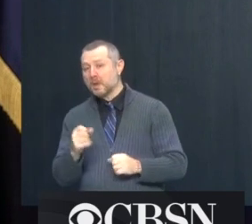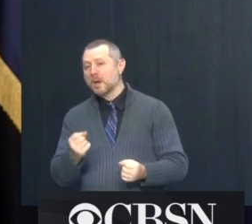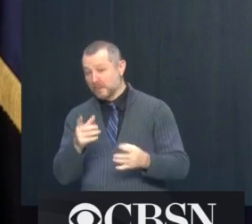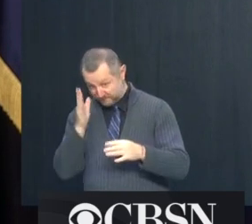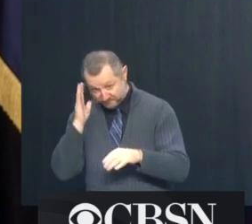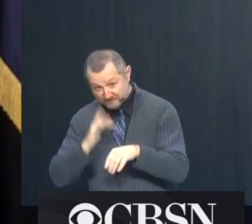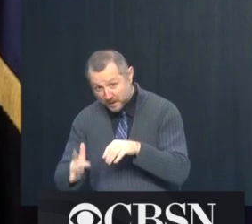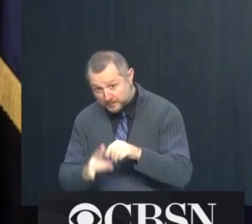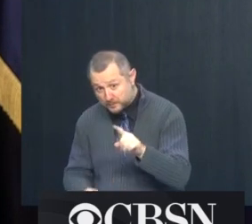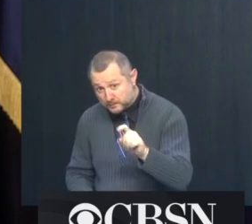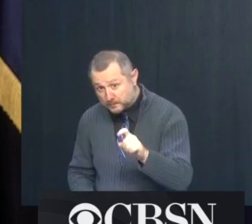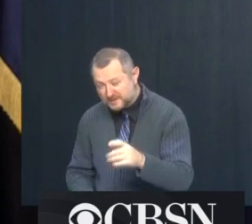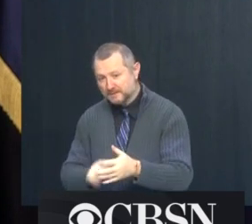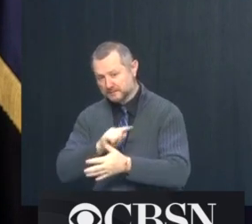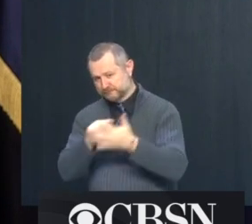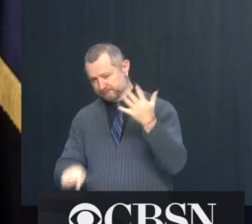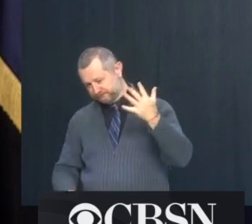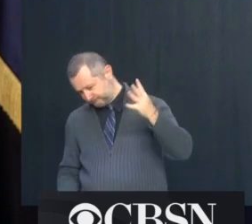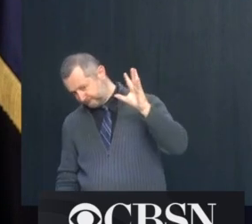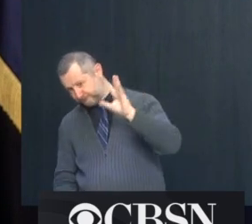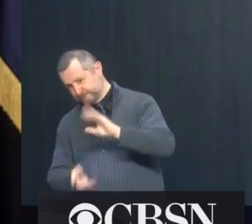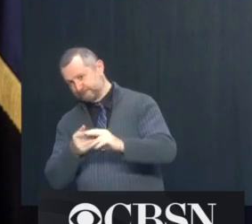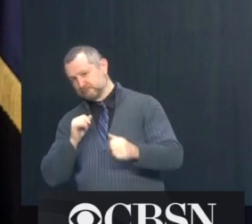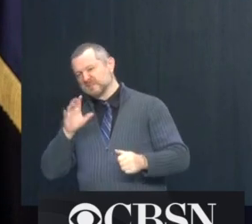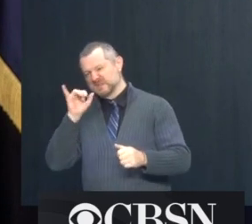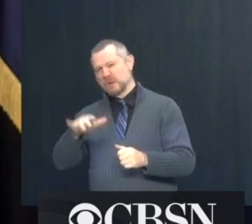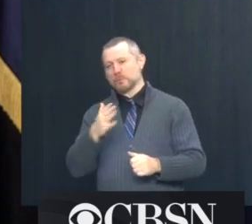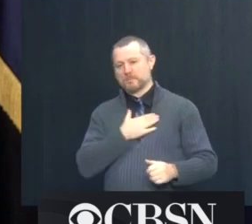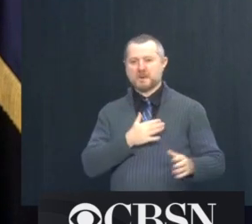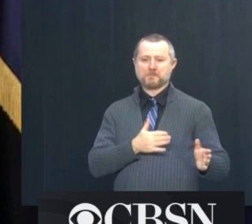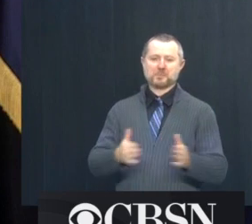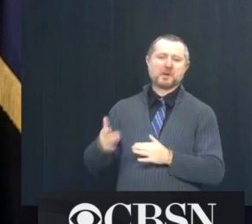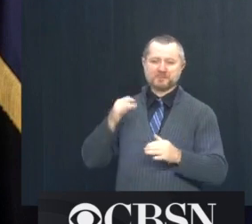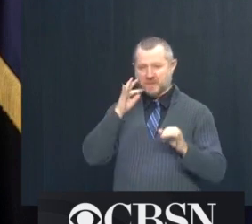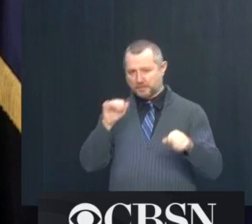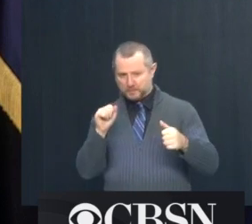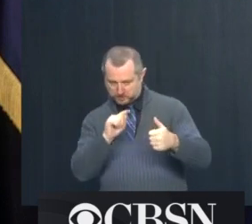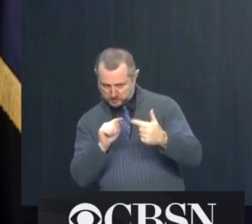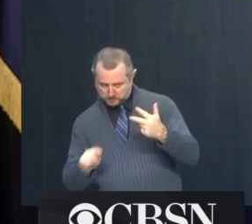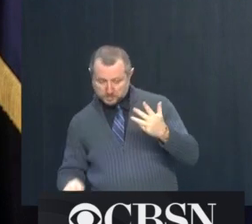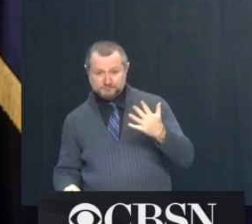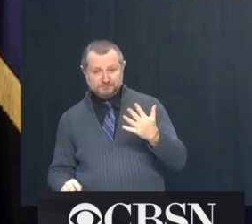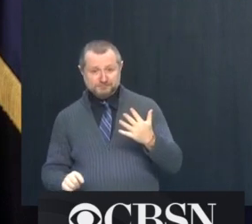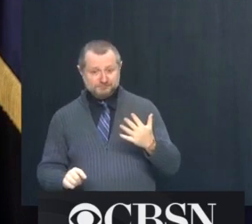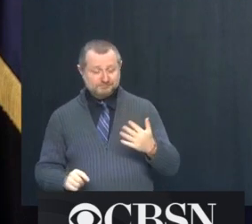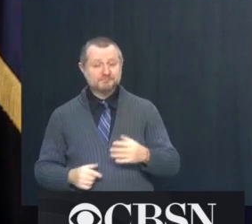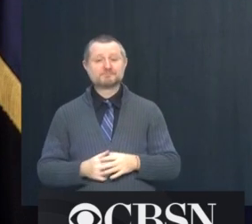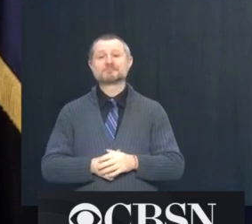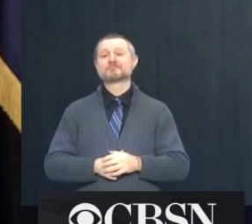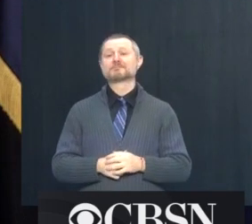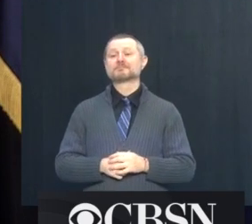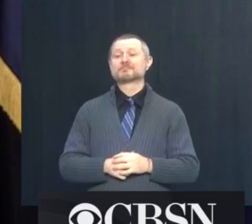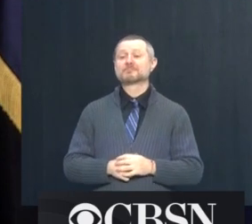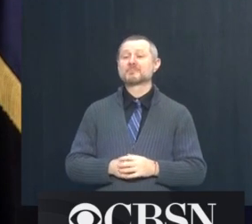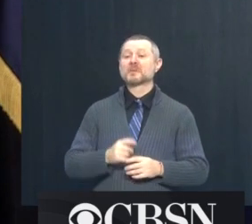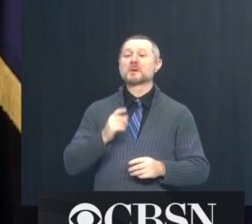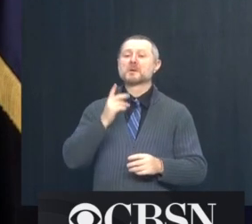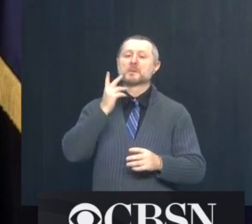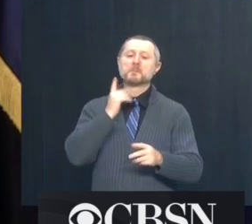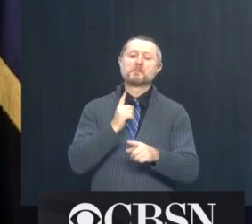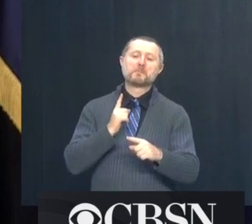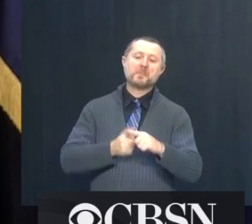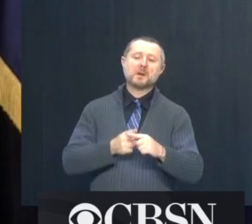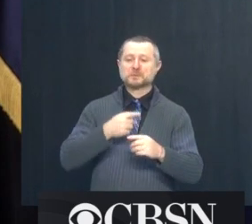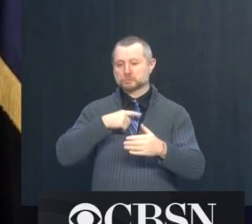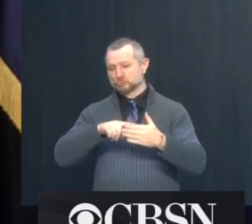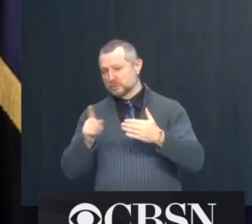Add all that together, and now that's your capacity. And we need to see the results from Thanksgiving, because I